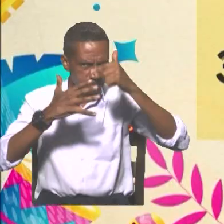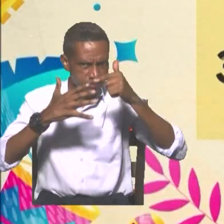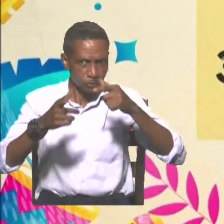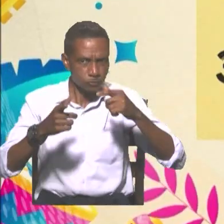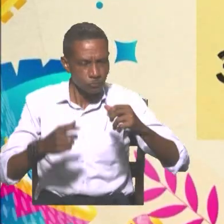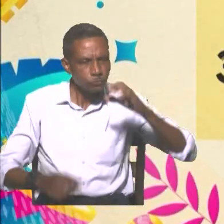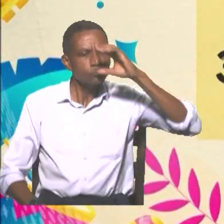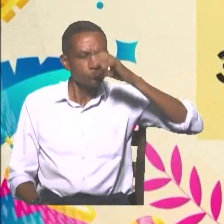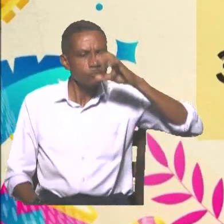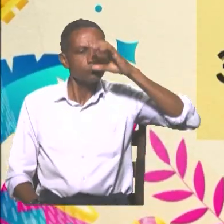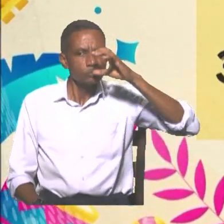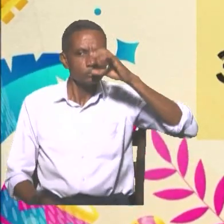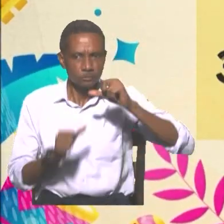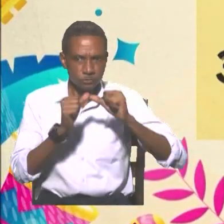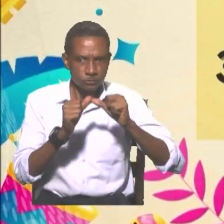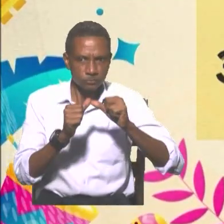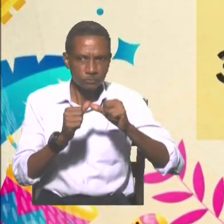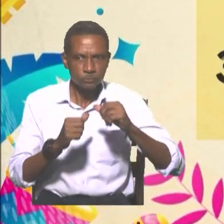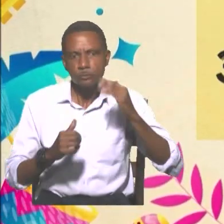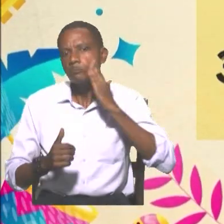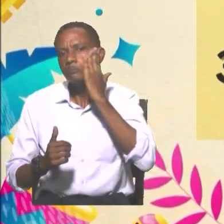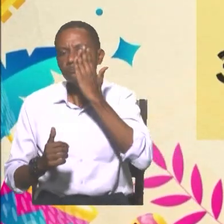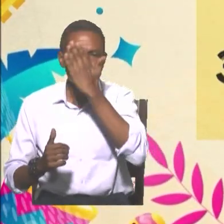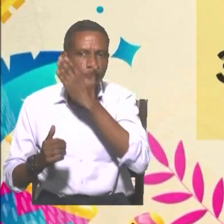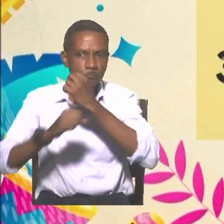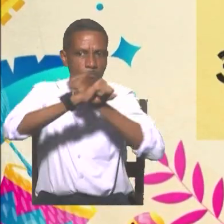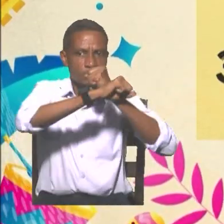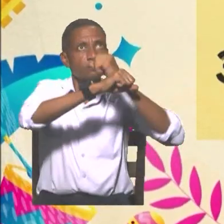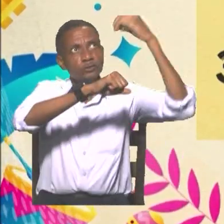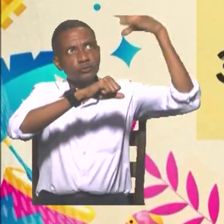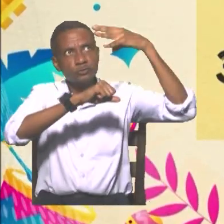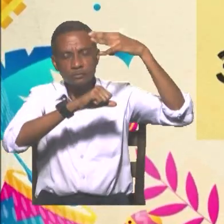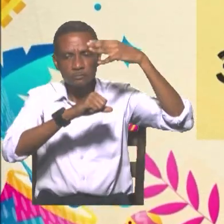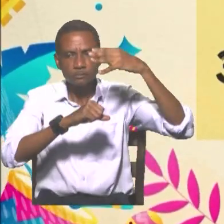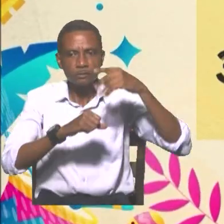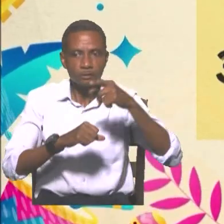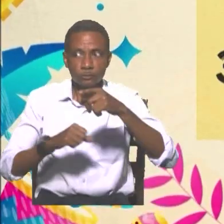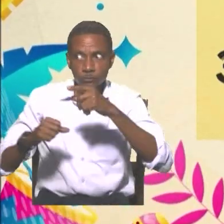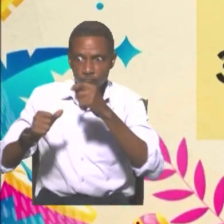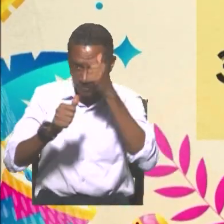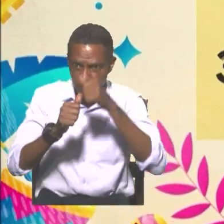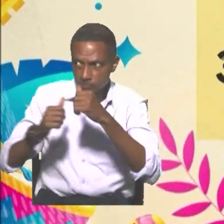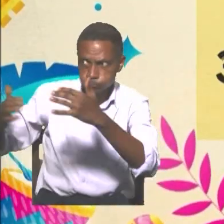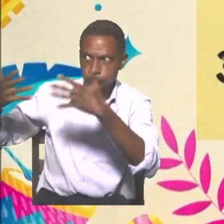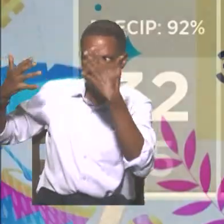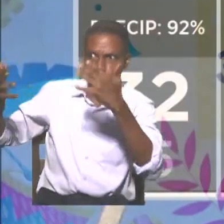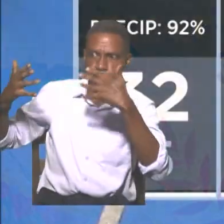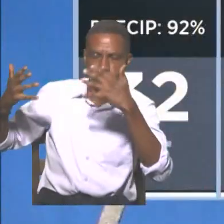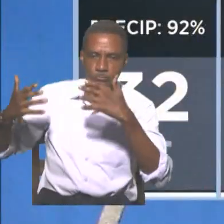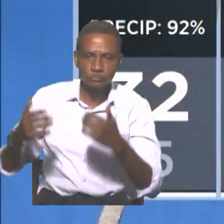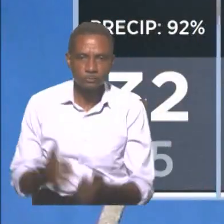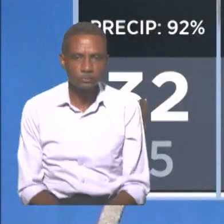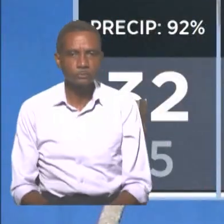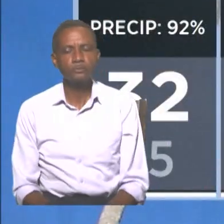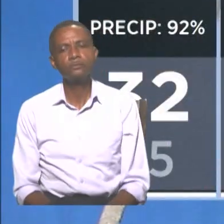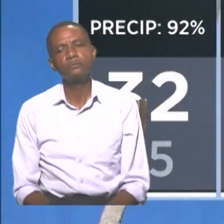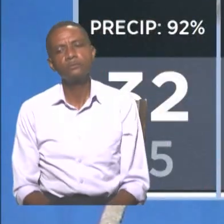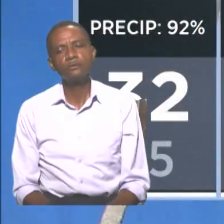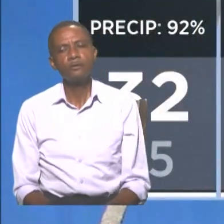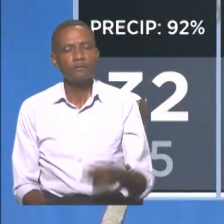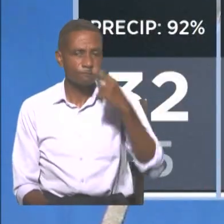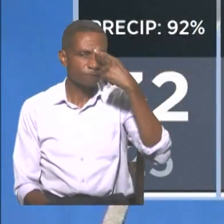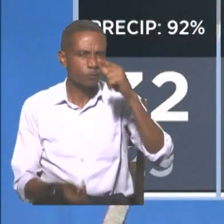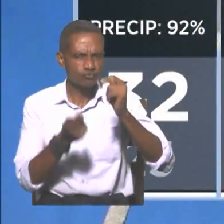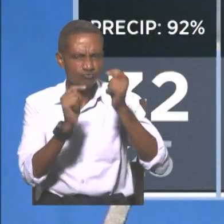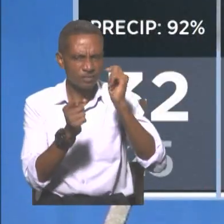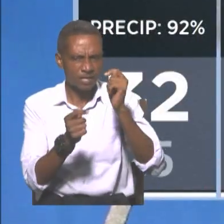sunscreen handy for the road, and be mindful of those breezy conditions for your feathers as well. Now, for Trinidad, Saturday also looks